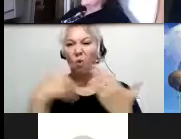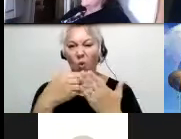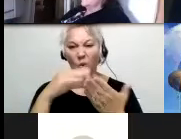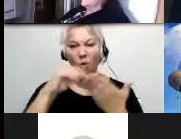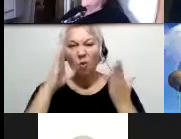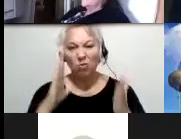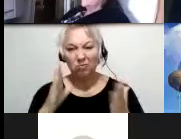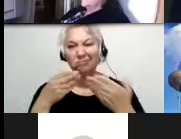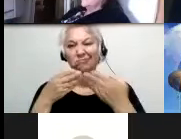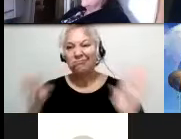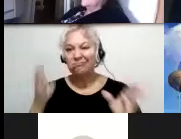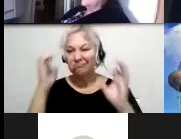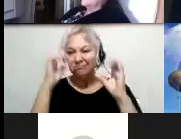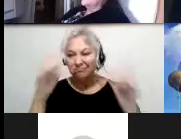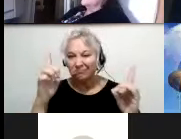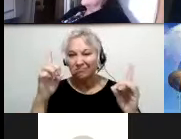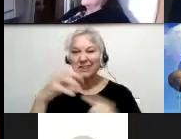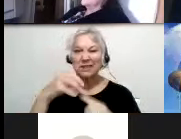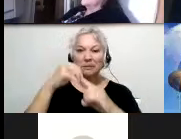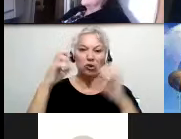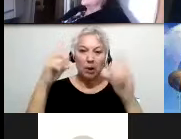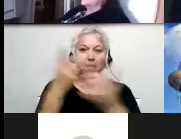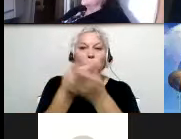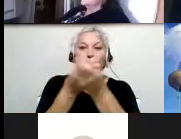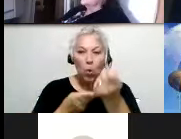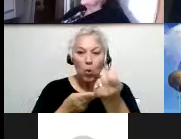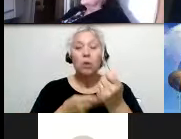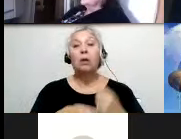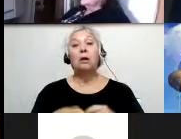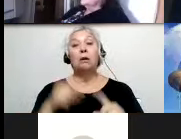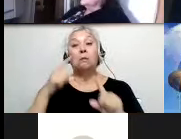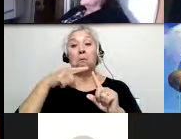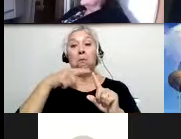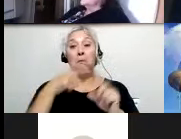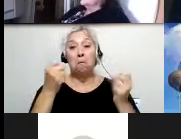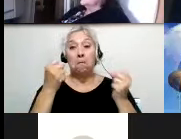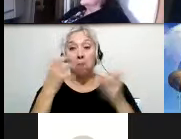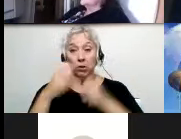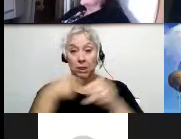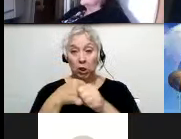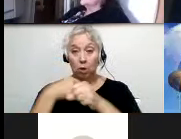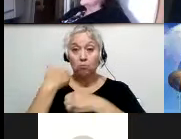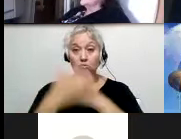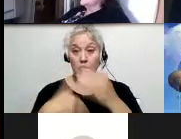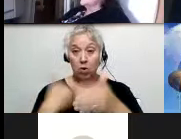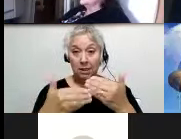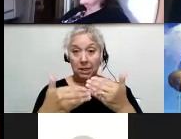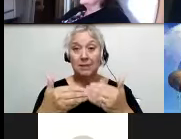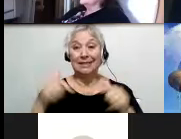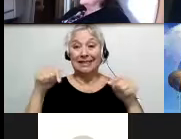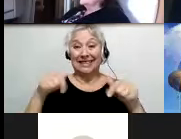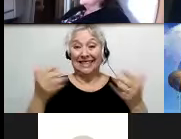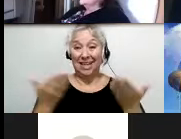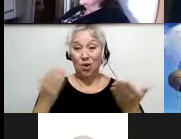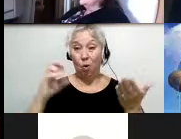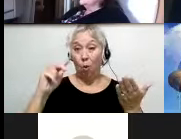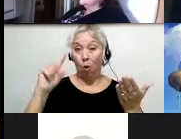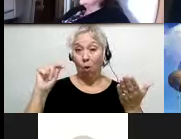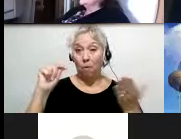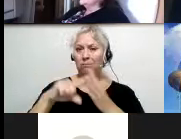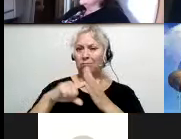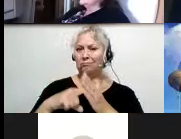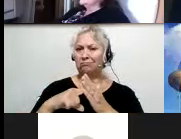general education as well as special education. So it is a multi-year process, and in Oklahoma, that's going to